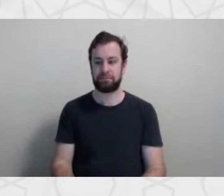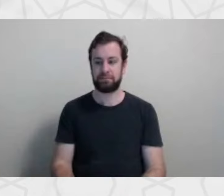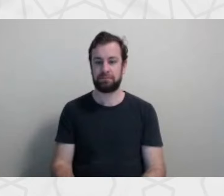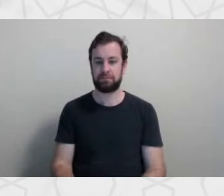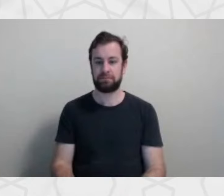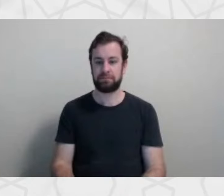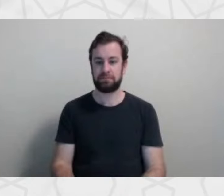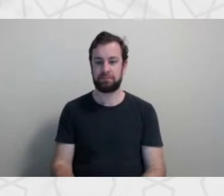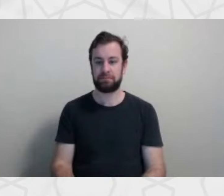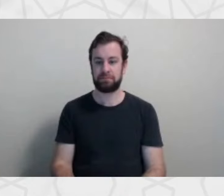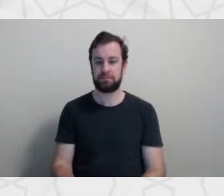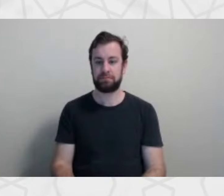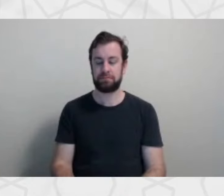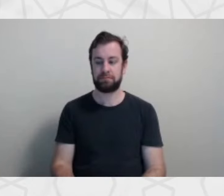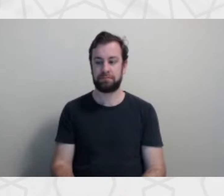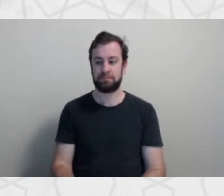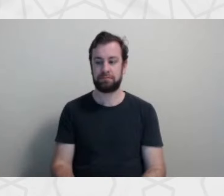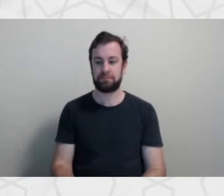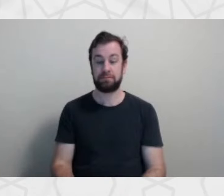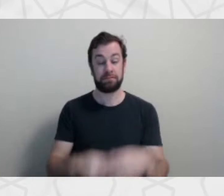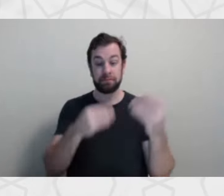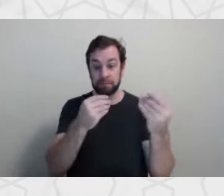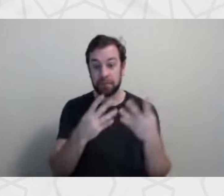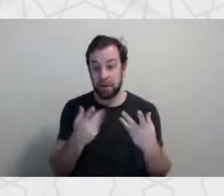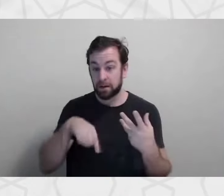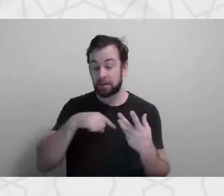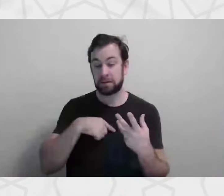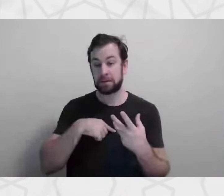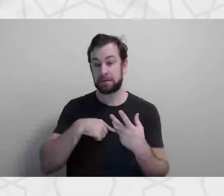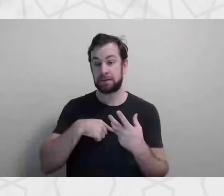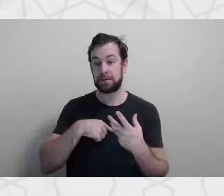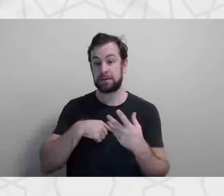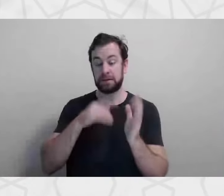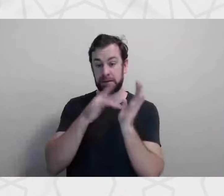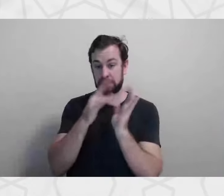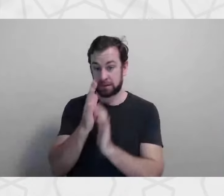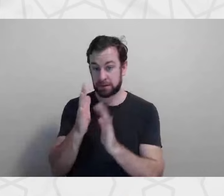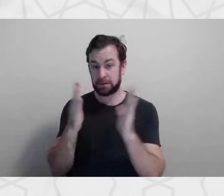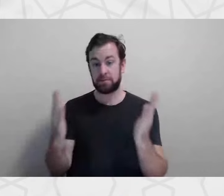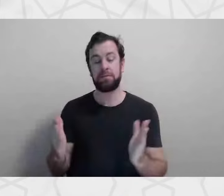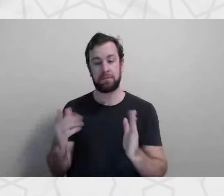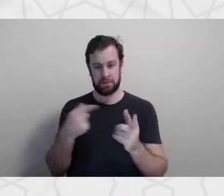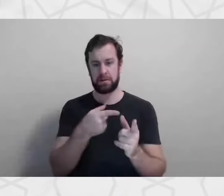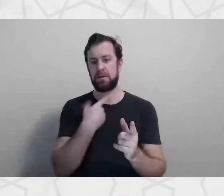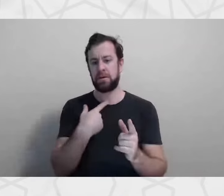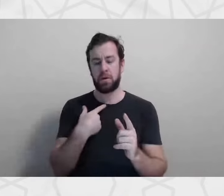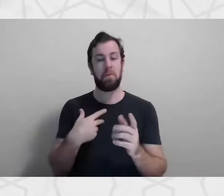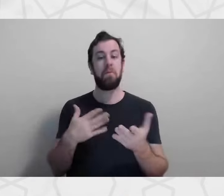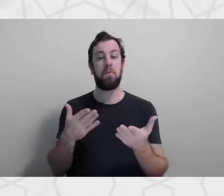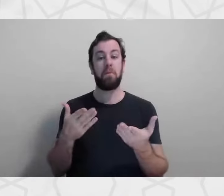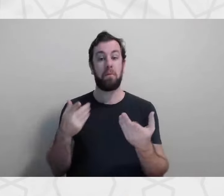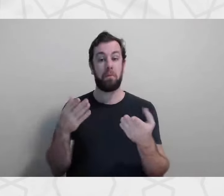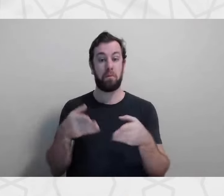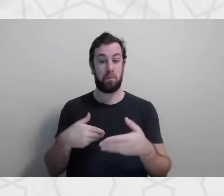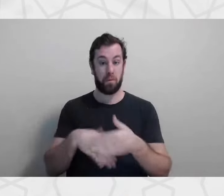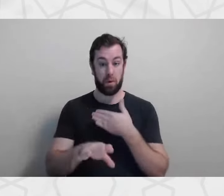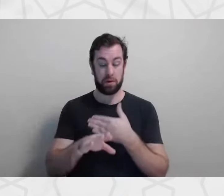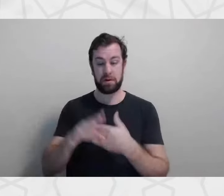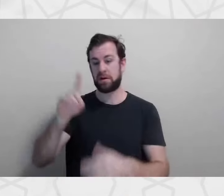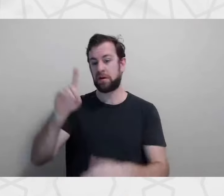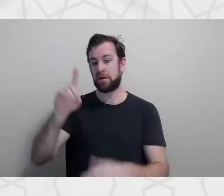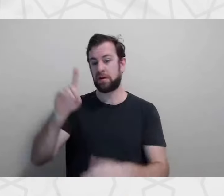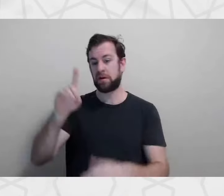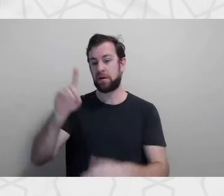They tell us that that Isa alayhi salam was born on December 25th. But when we